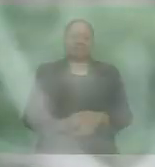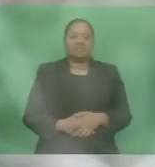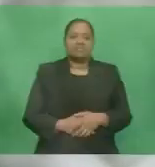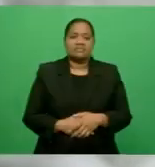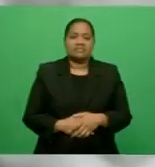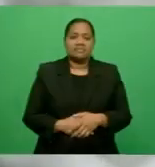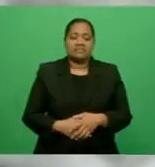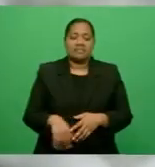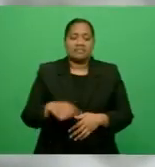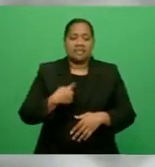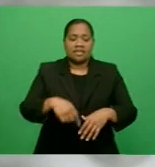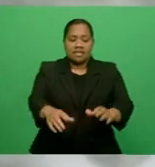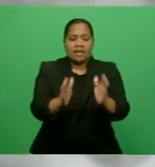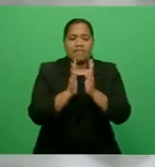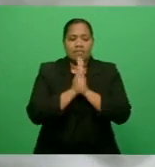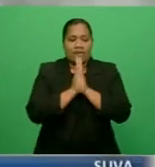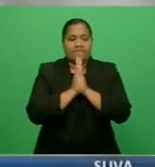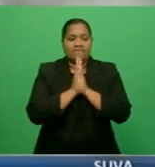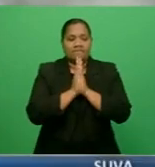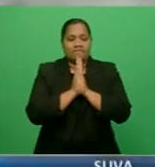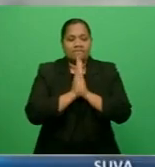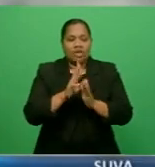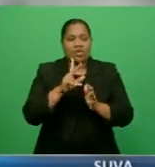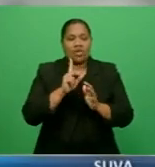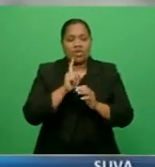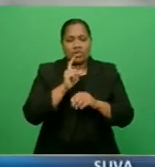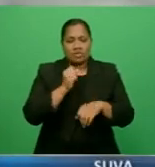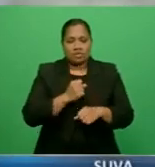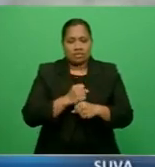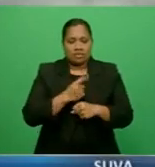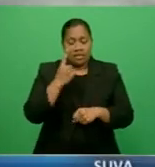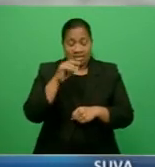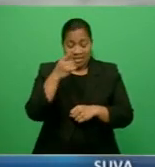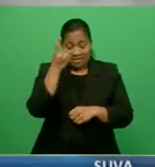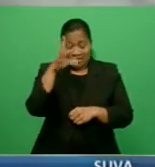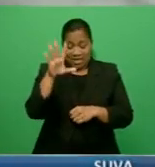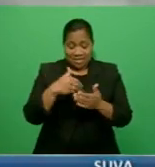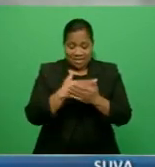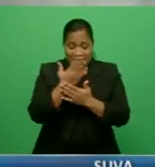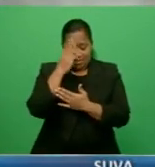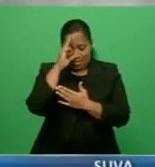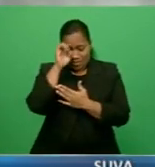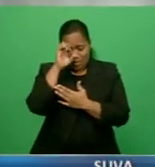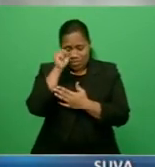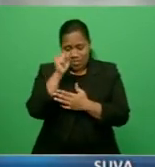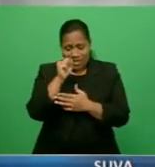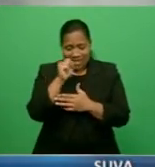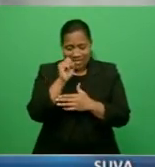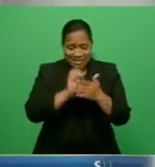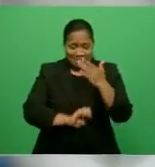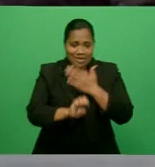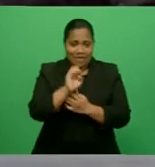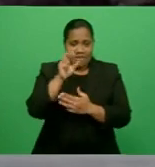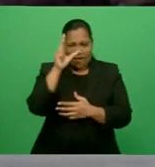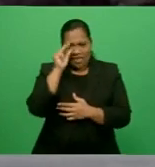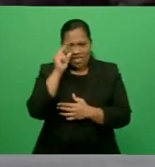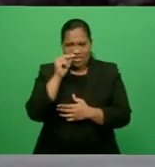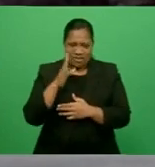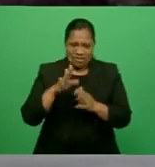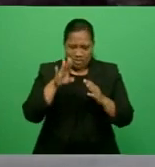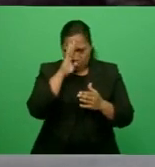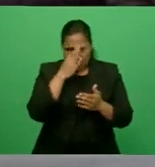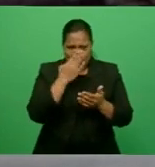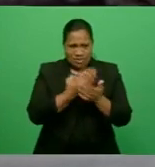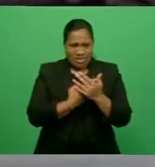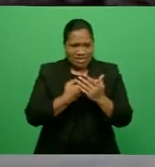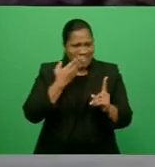I pray for God. Independence Day was a momentous occasion for all Fijians, and as a school student, Hussein Sahib always looked